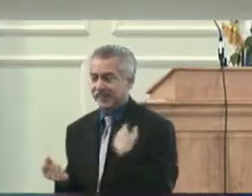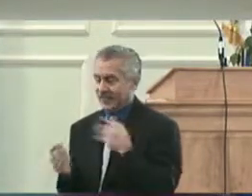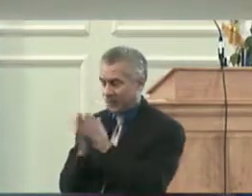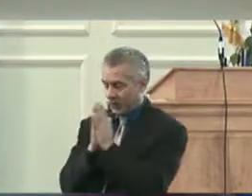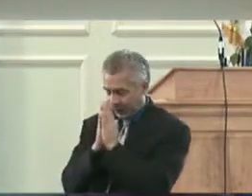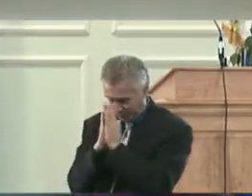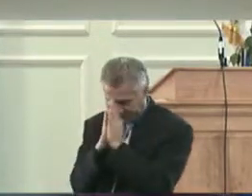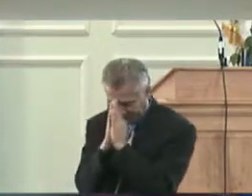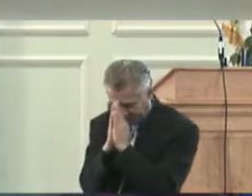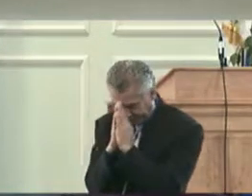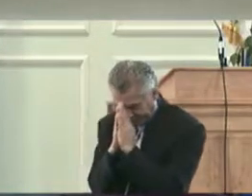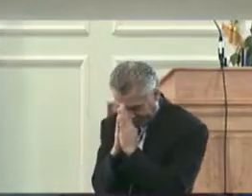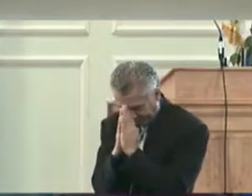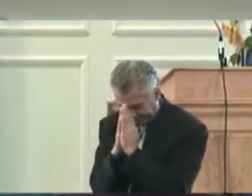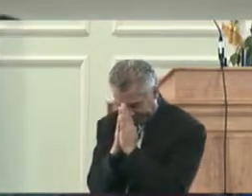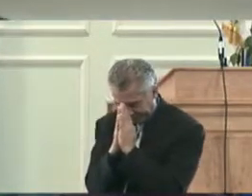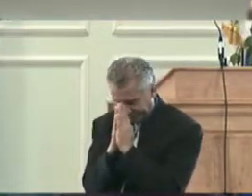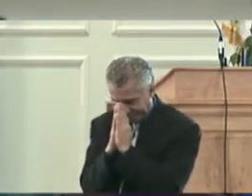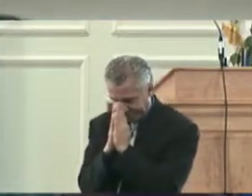prayer.